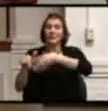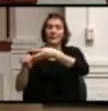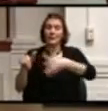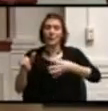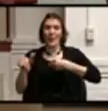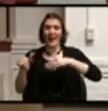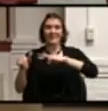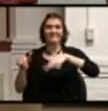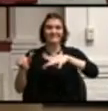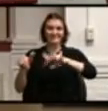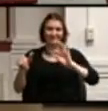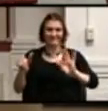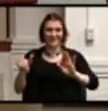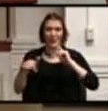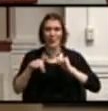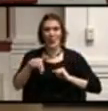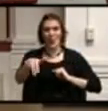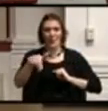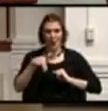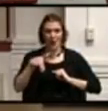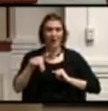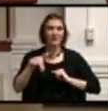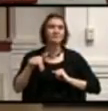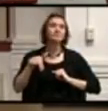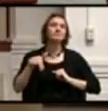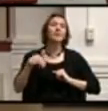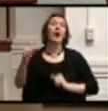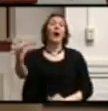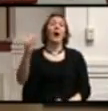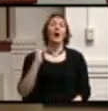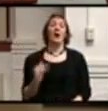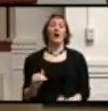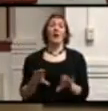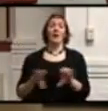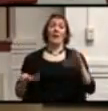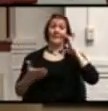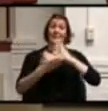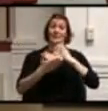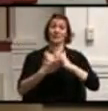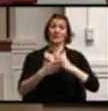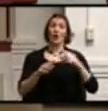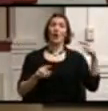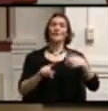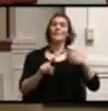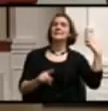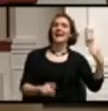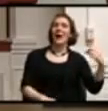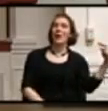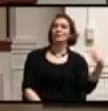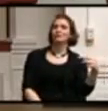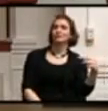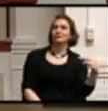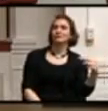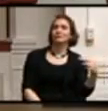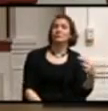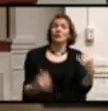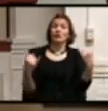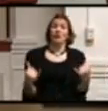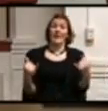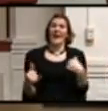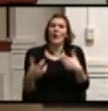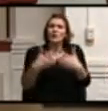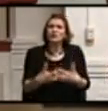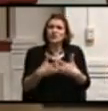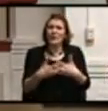that. This elevation is the south. The existing emergency generator,